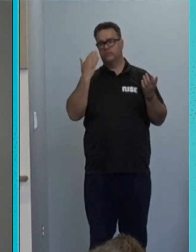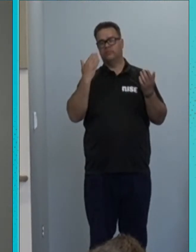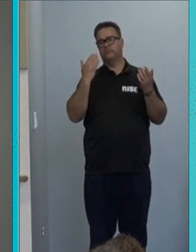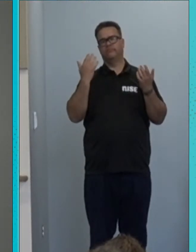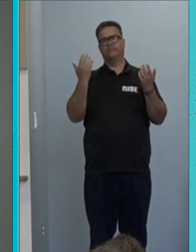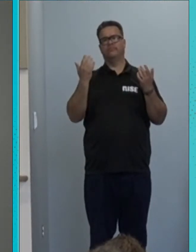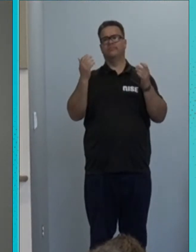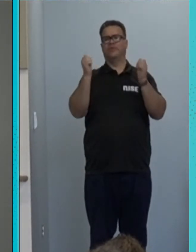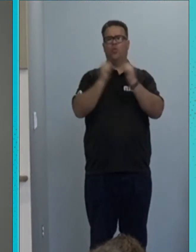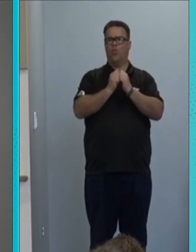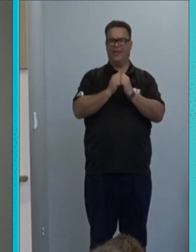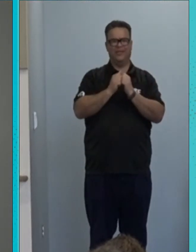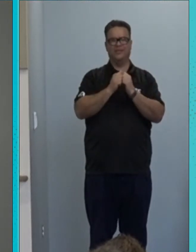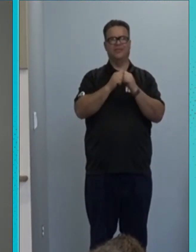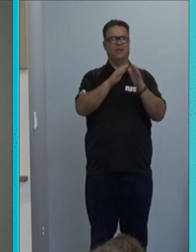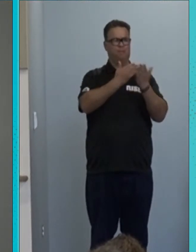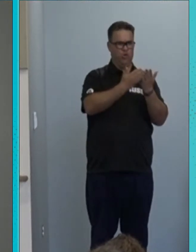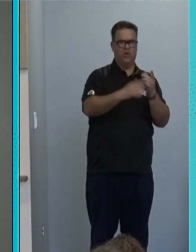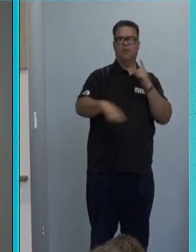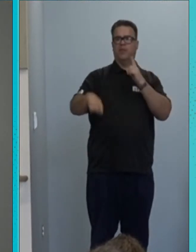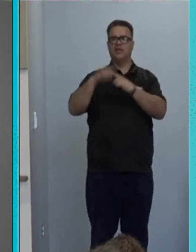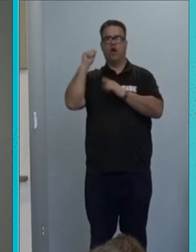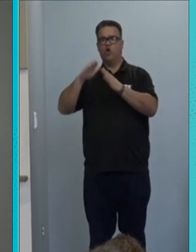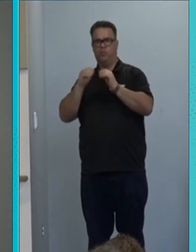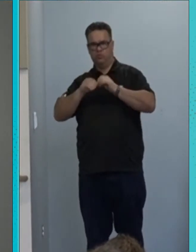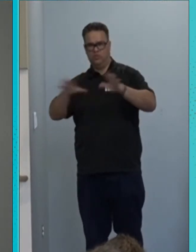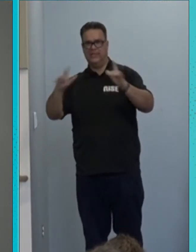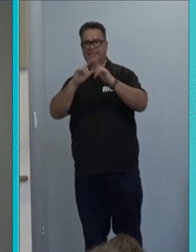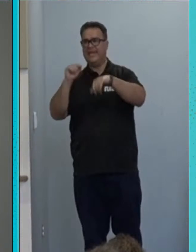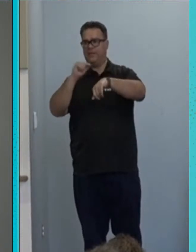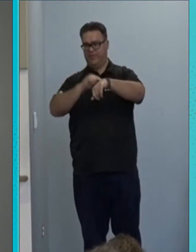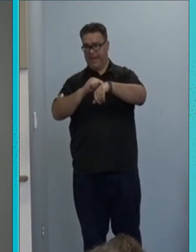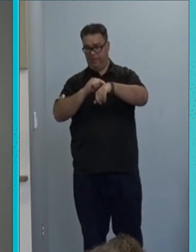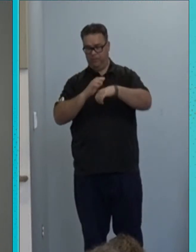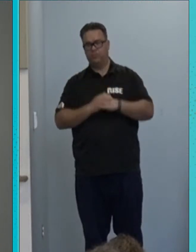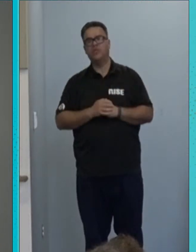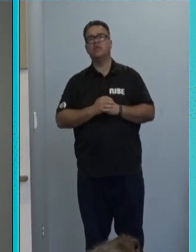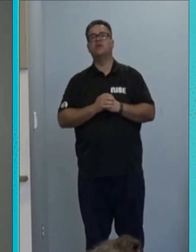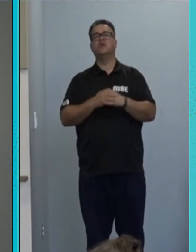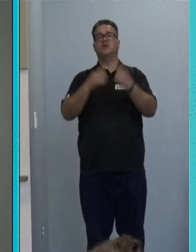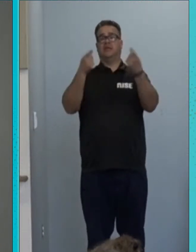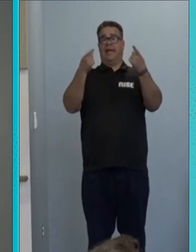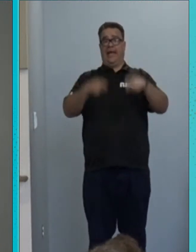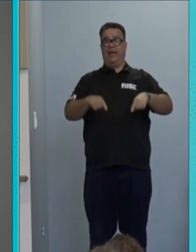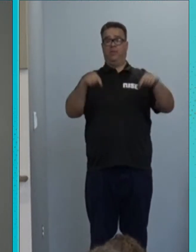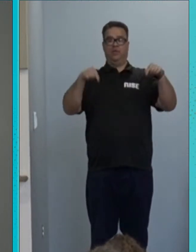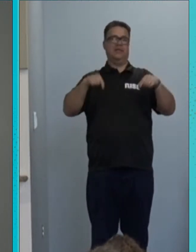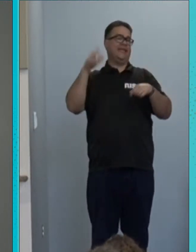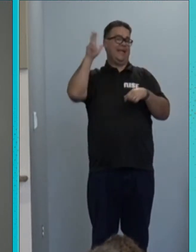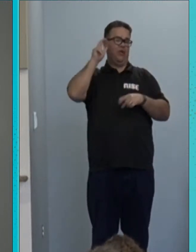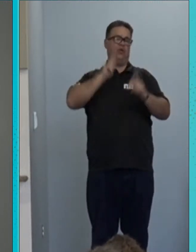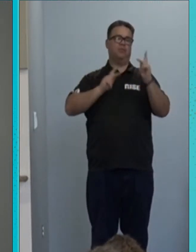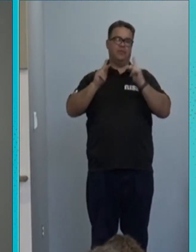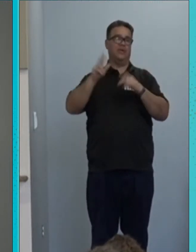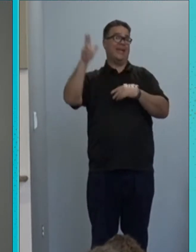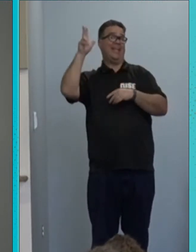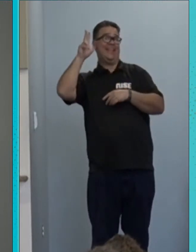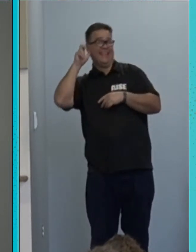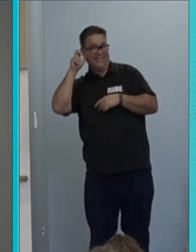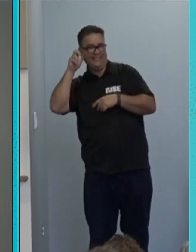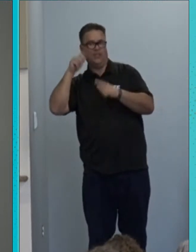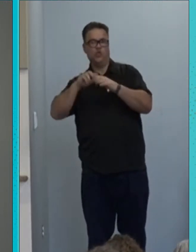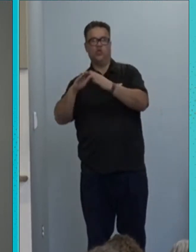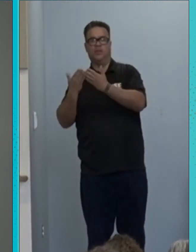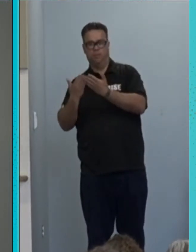out with the book at the same time. And so hearing people can listen to